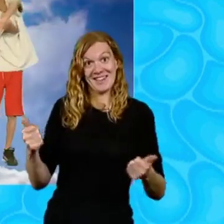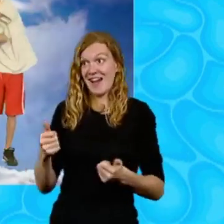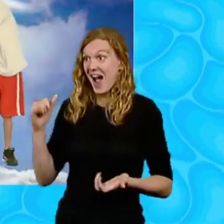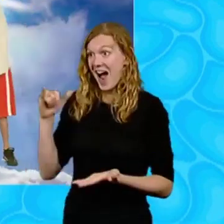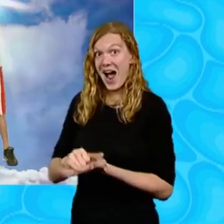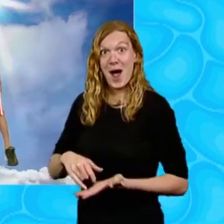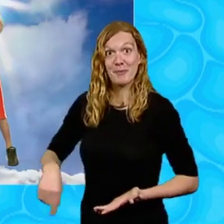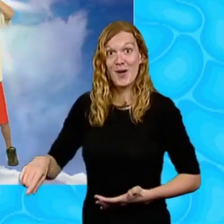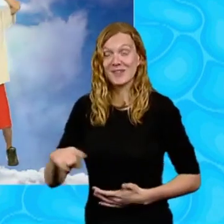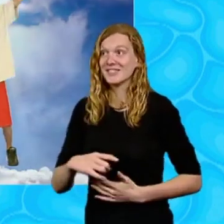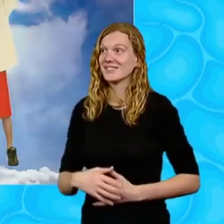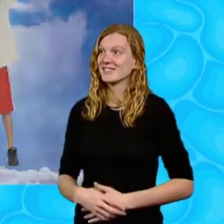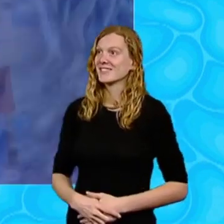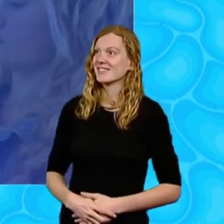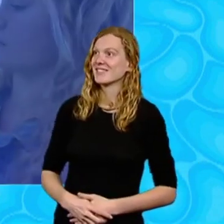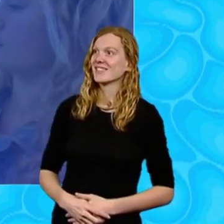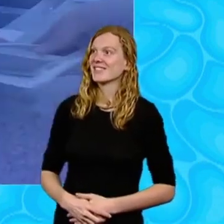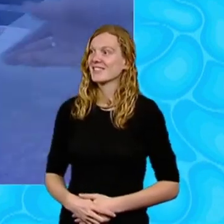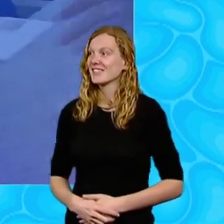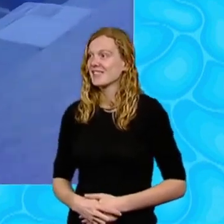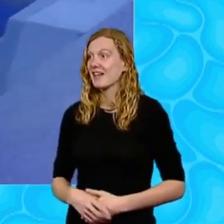know at the airport.